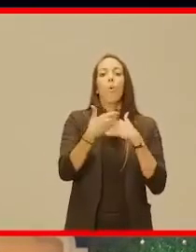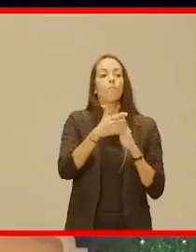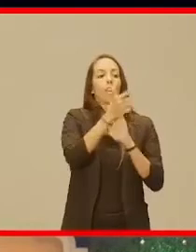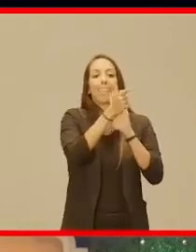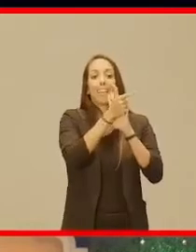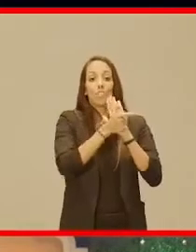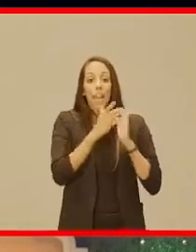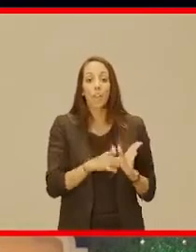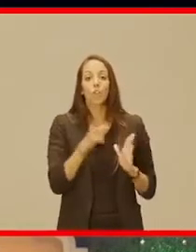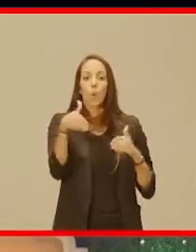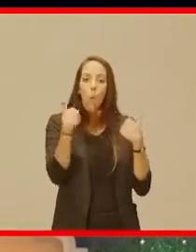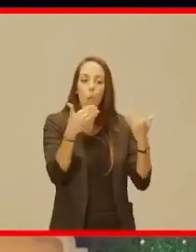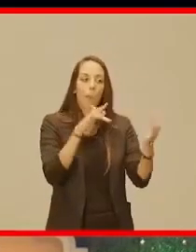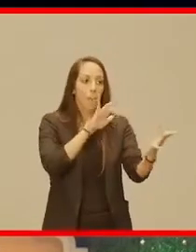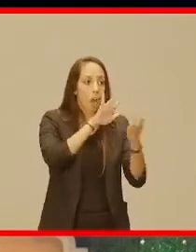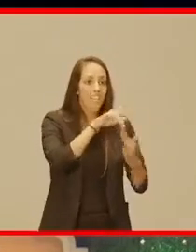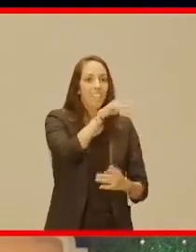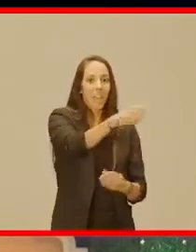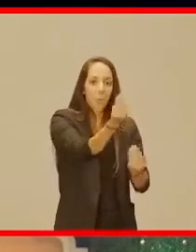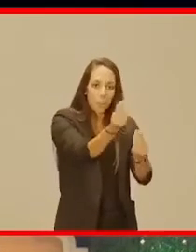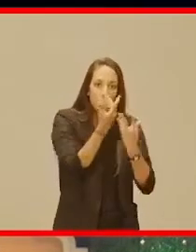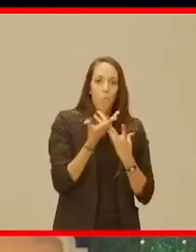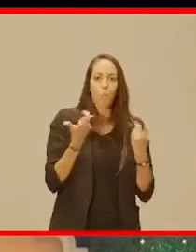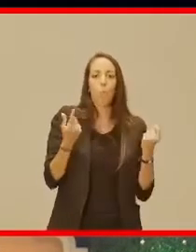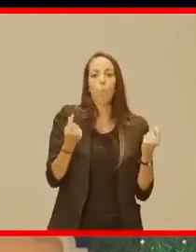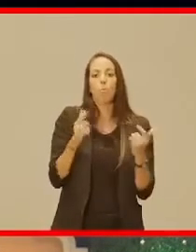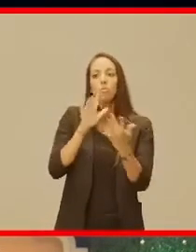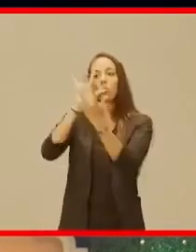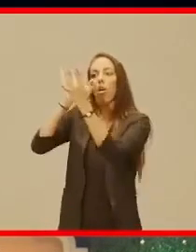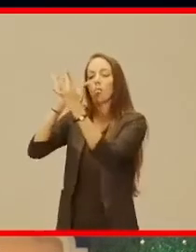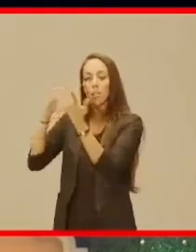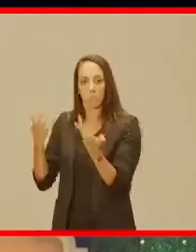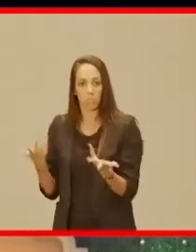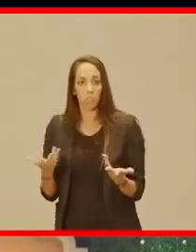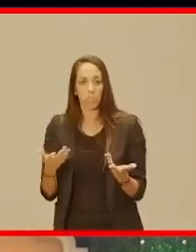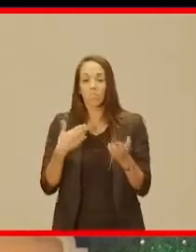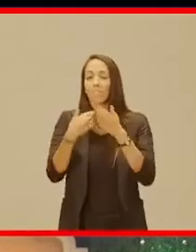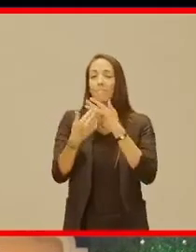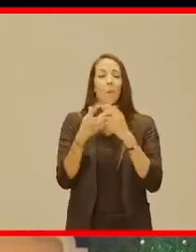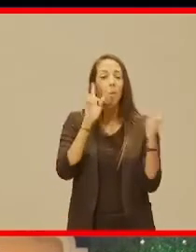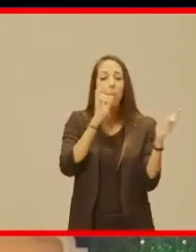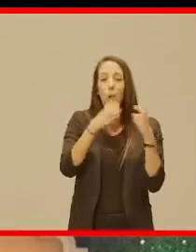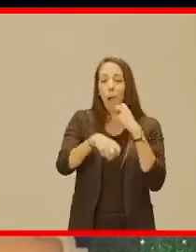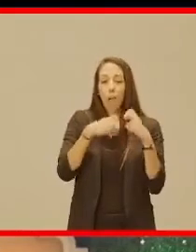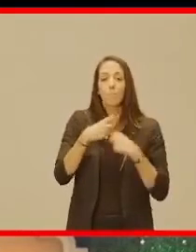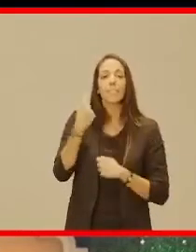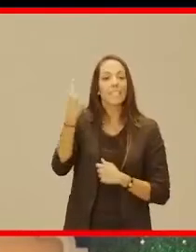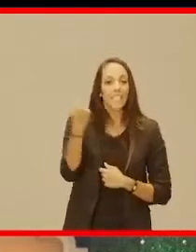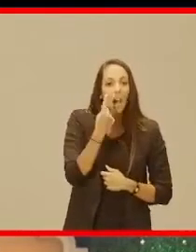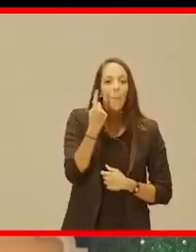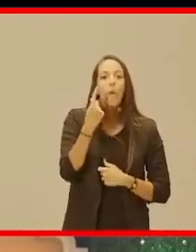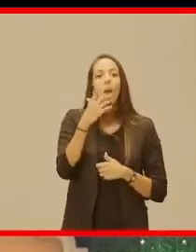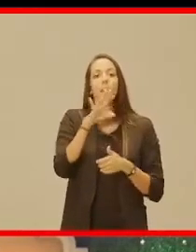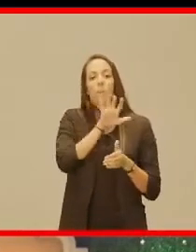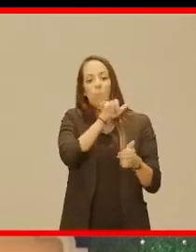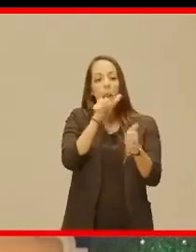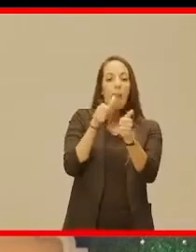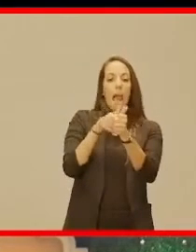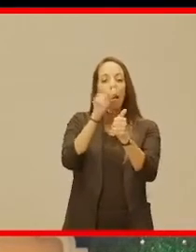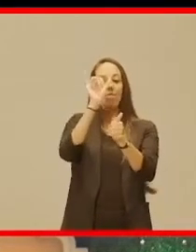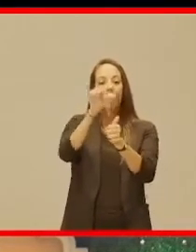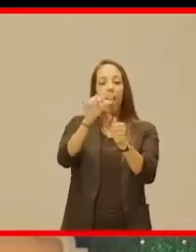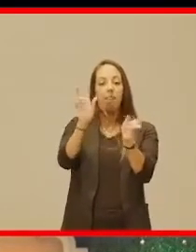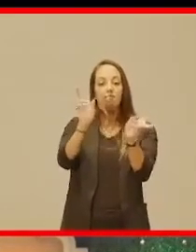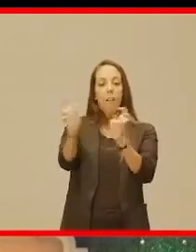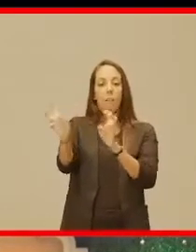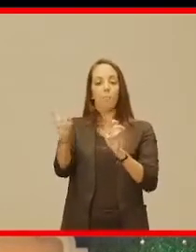job is to work with you. So no matter what your issue is, there is someone on the other side of this government fence that is here